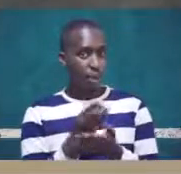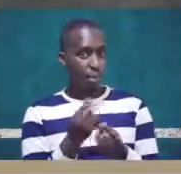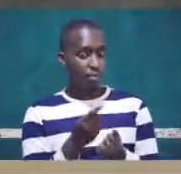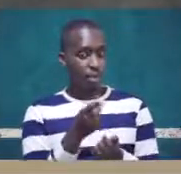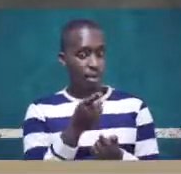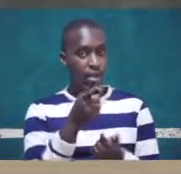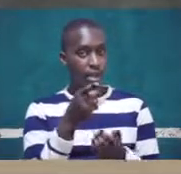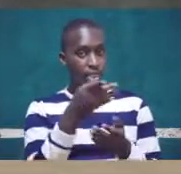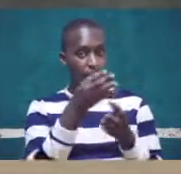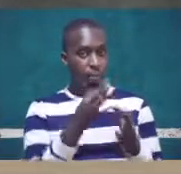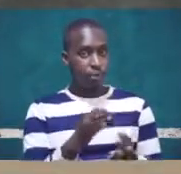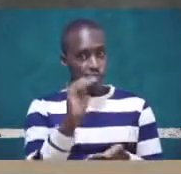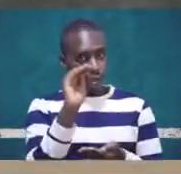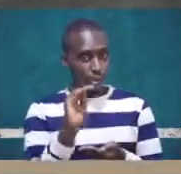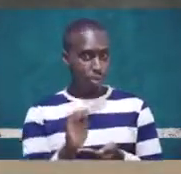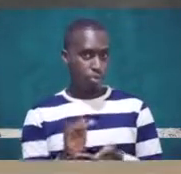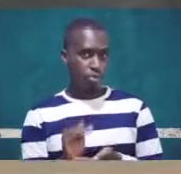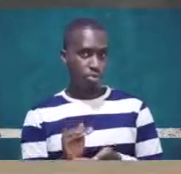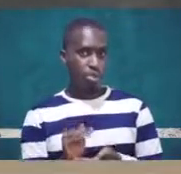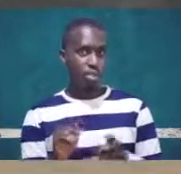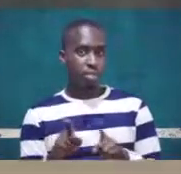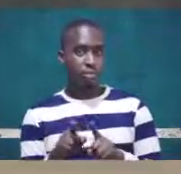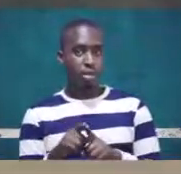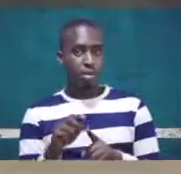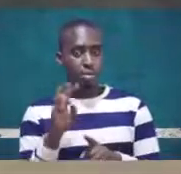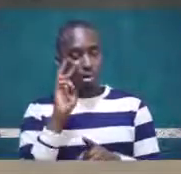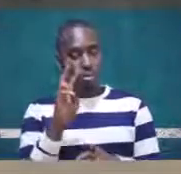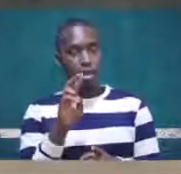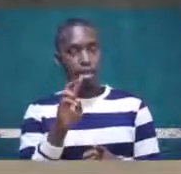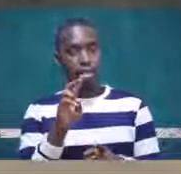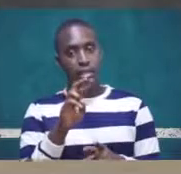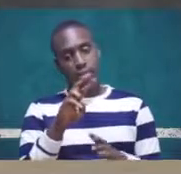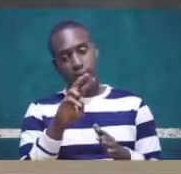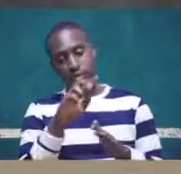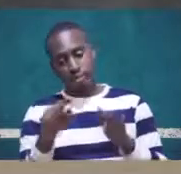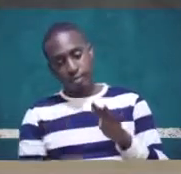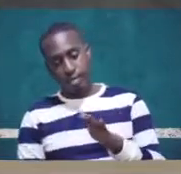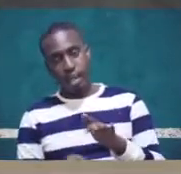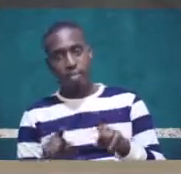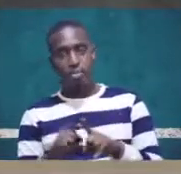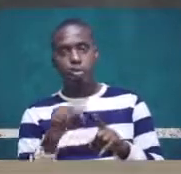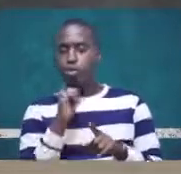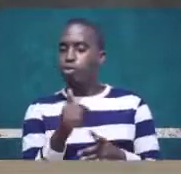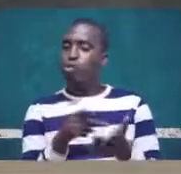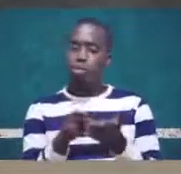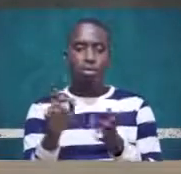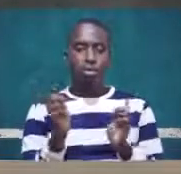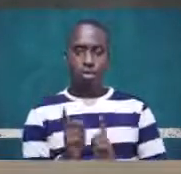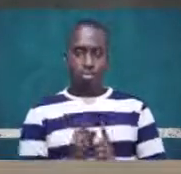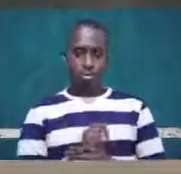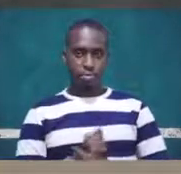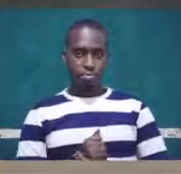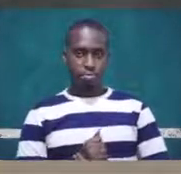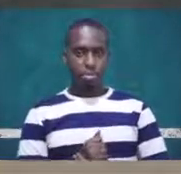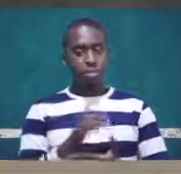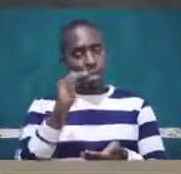of these goods reduce, they are considered inferior, and then they will not be consumed, or their demand